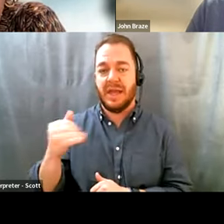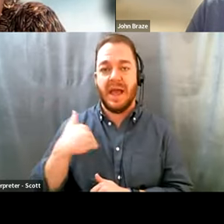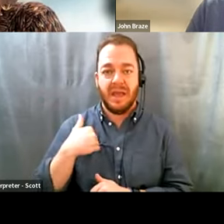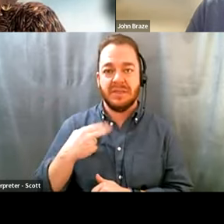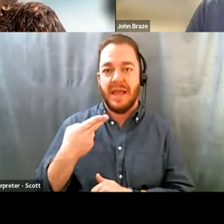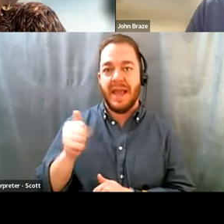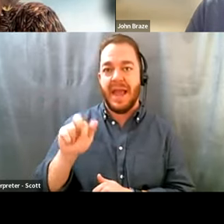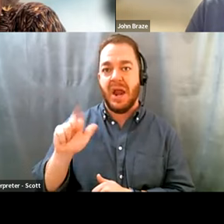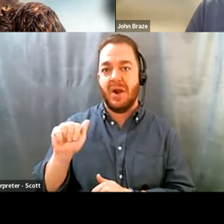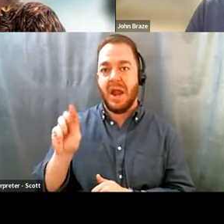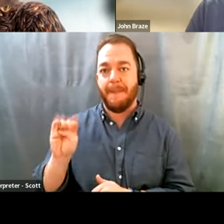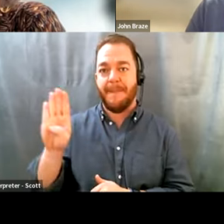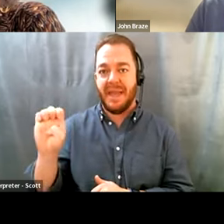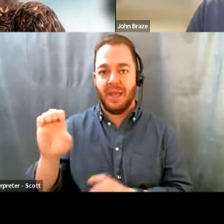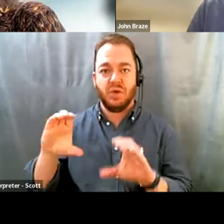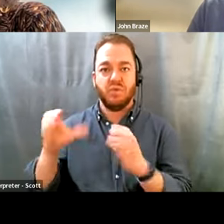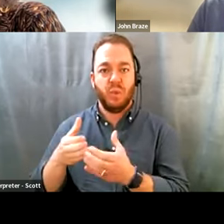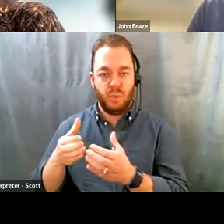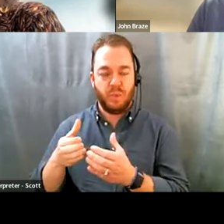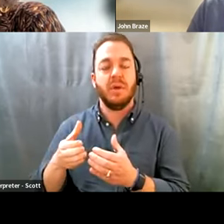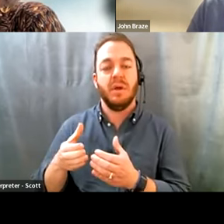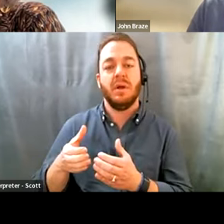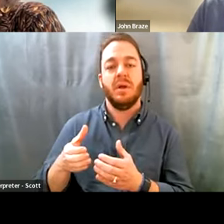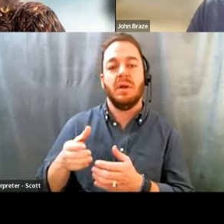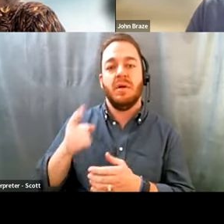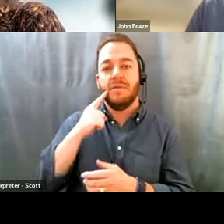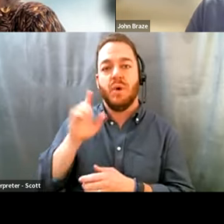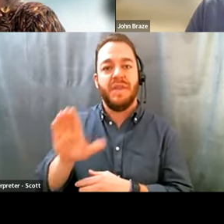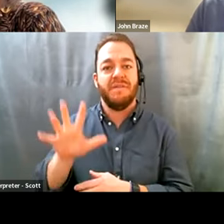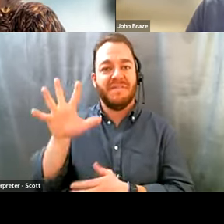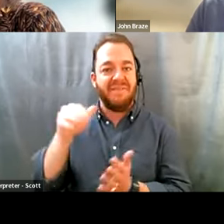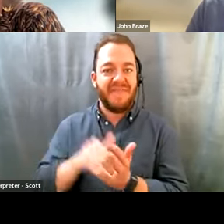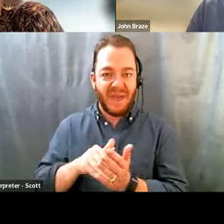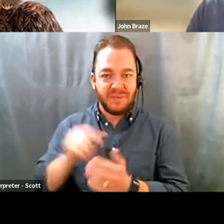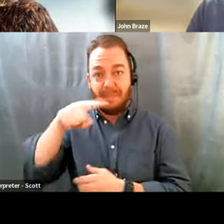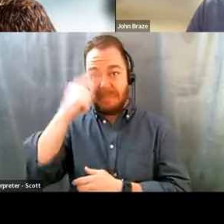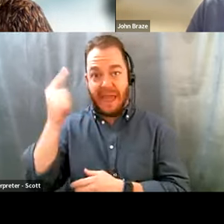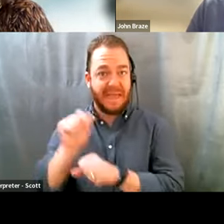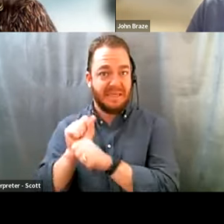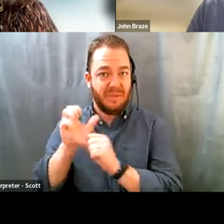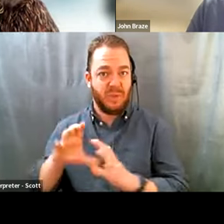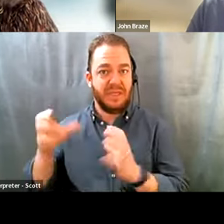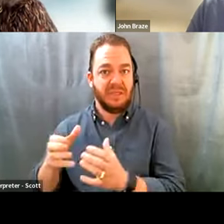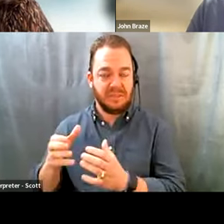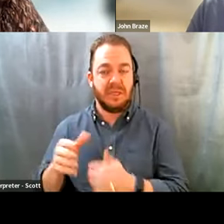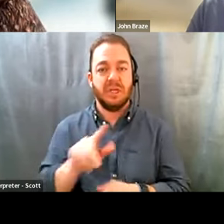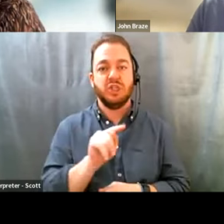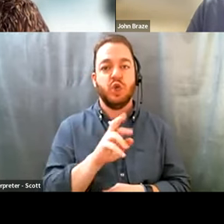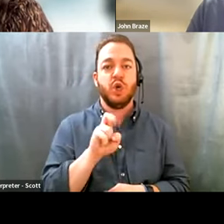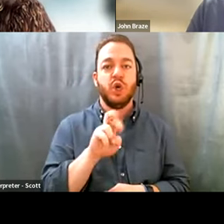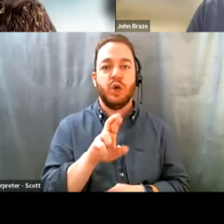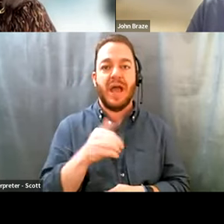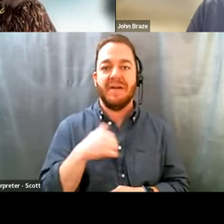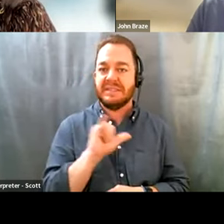Harambe group, which is something for their 5,000 Black employees. Turner has something similar,